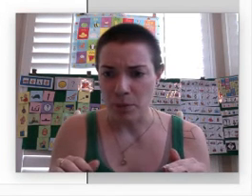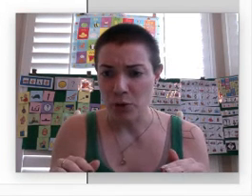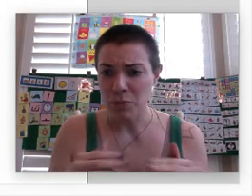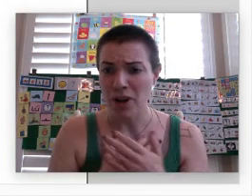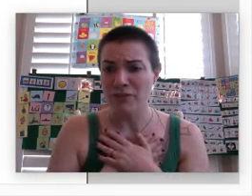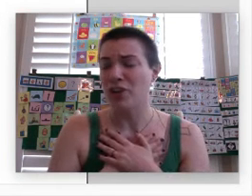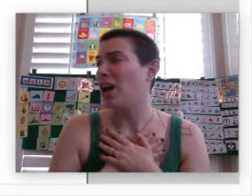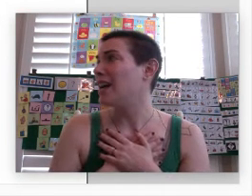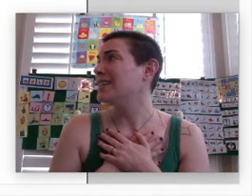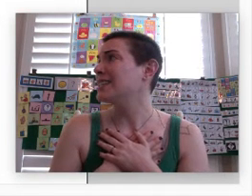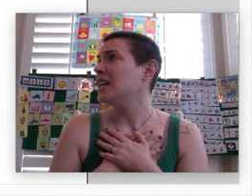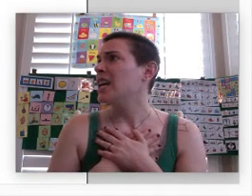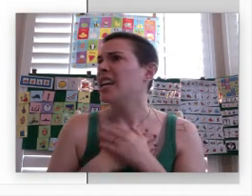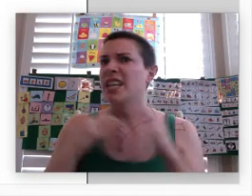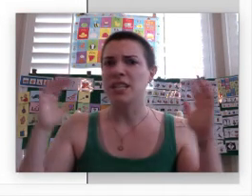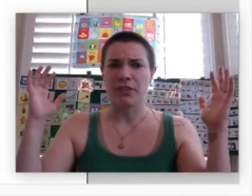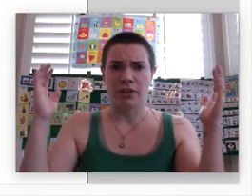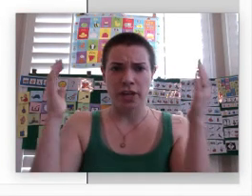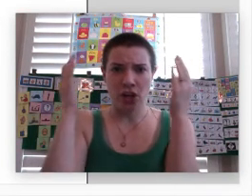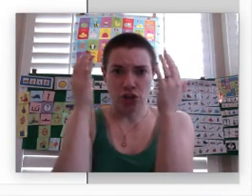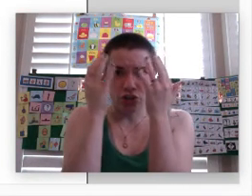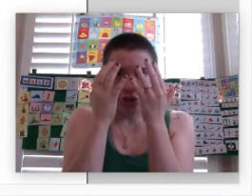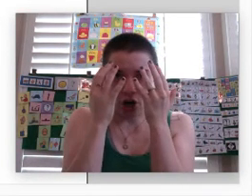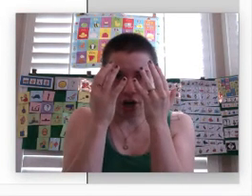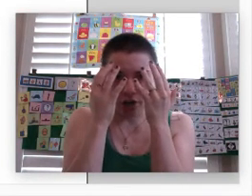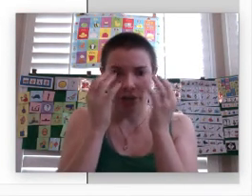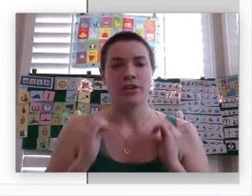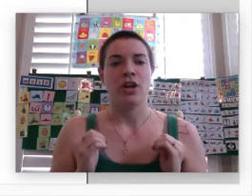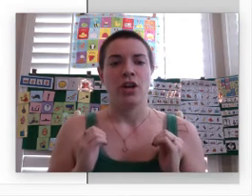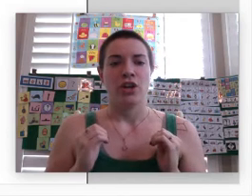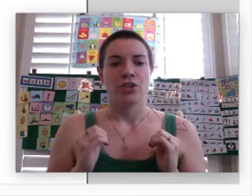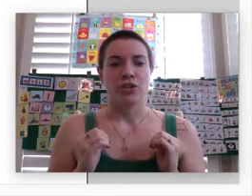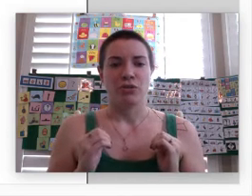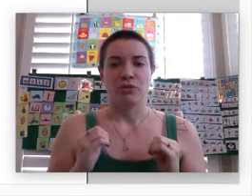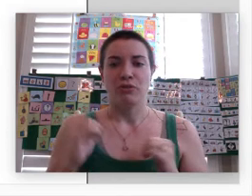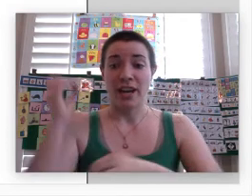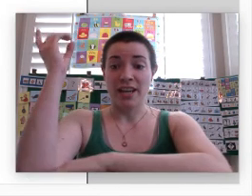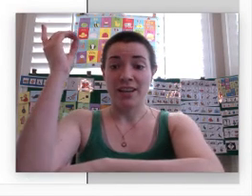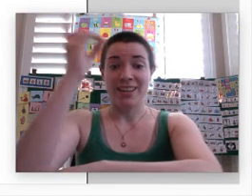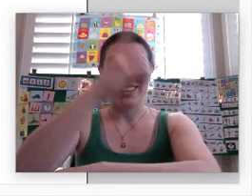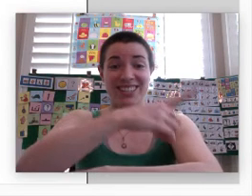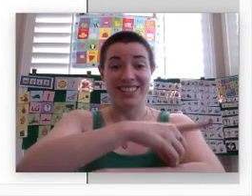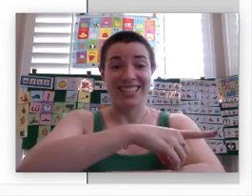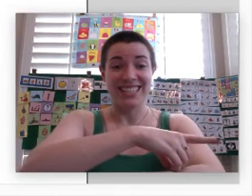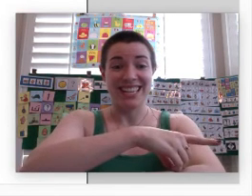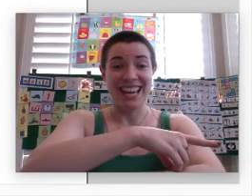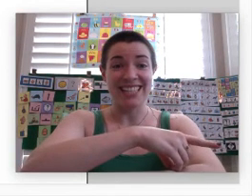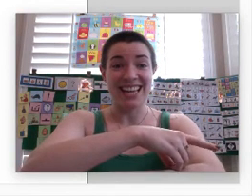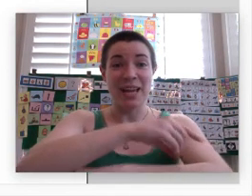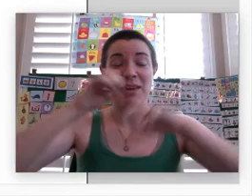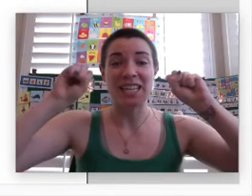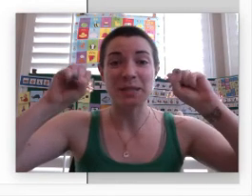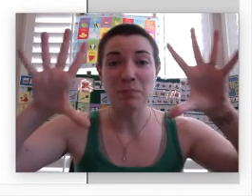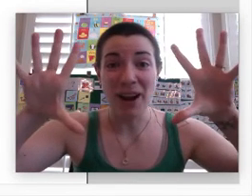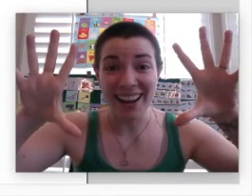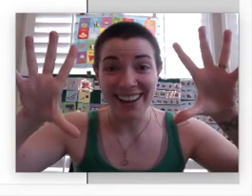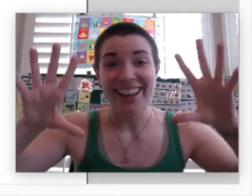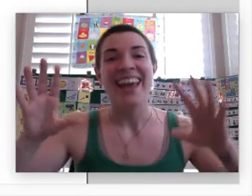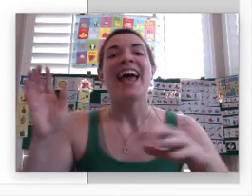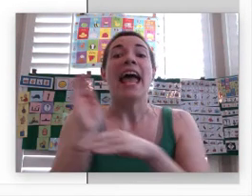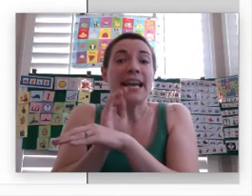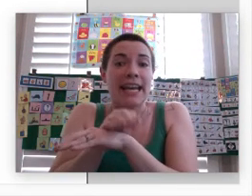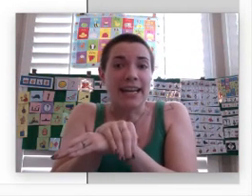for the most part for us, it is very dark. So ready? During the daytime, it's